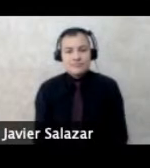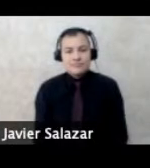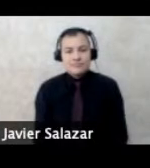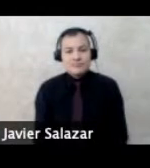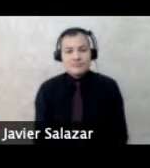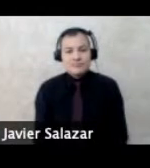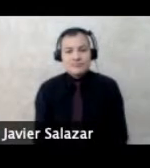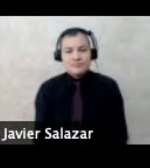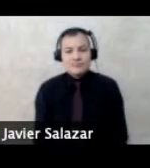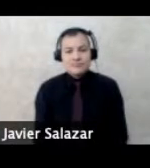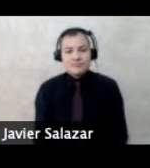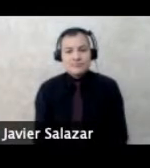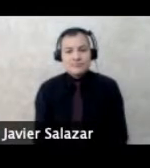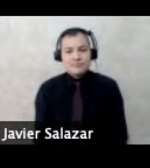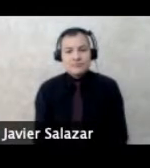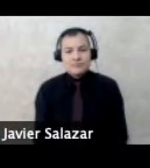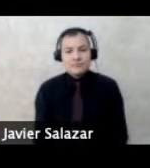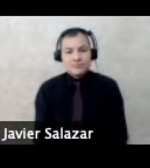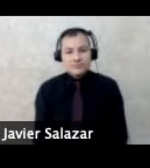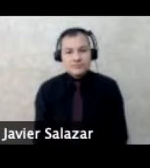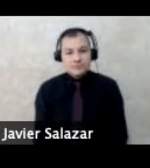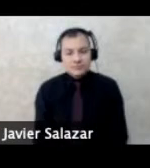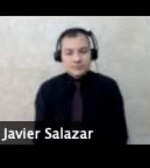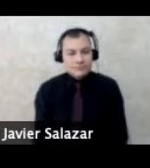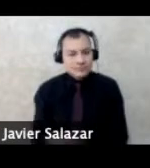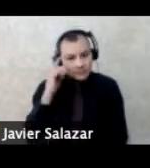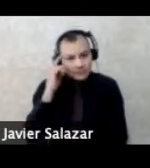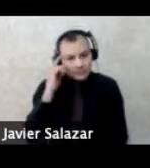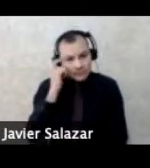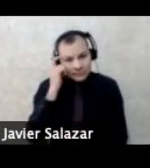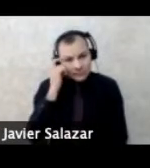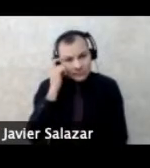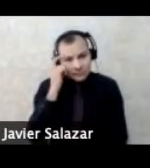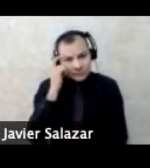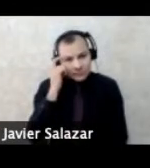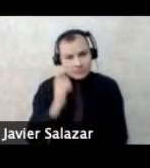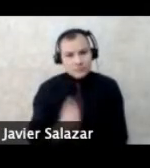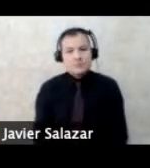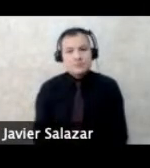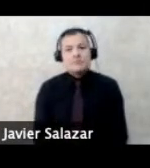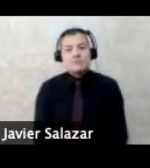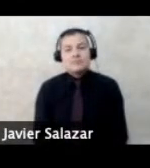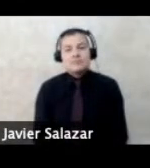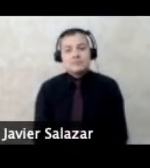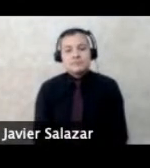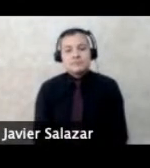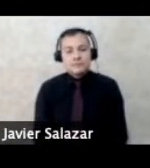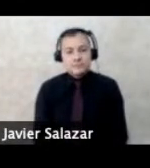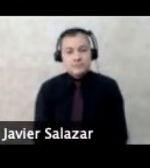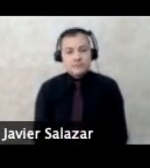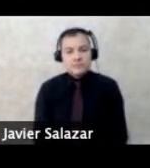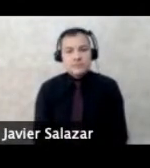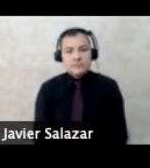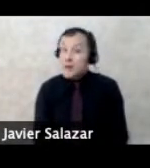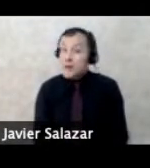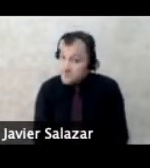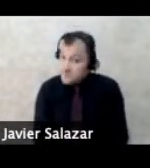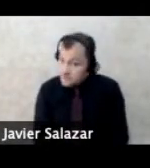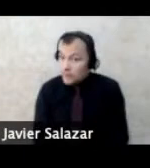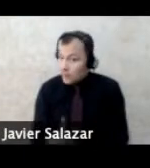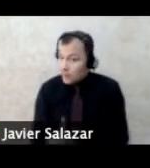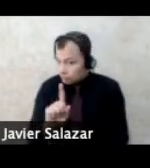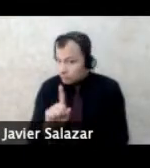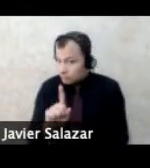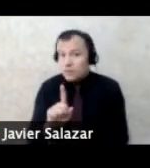using music, trying to work together and solve these. Una cosa que de hecho, como decían